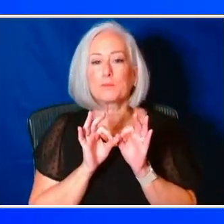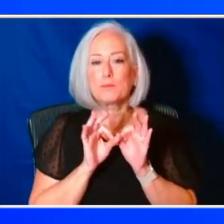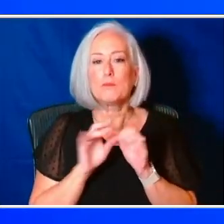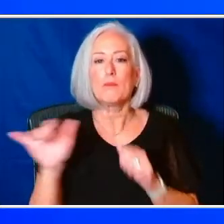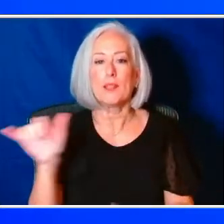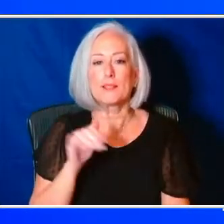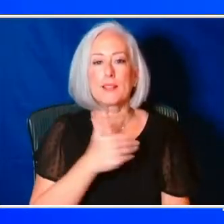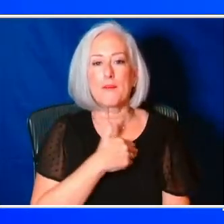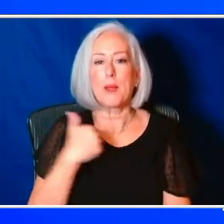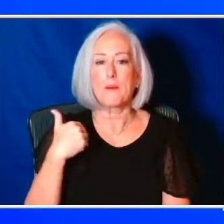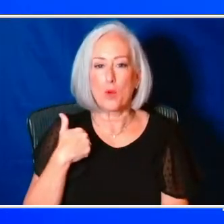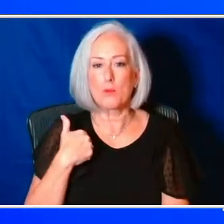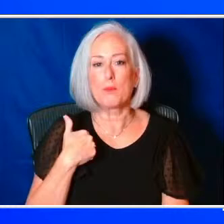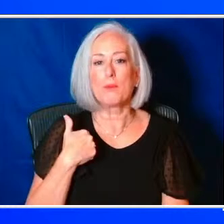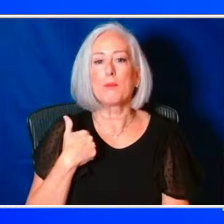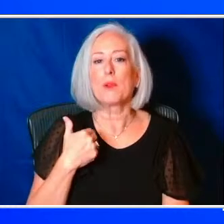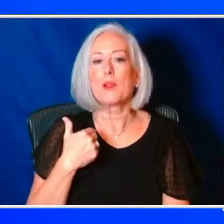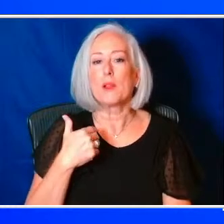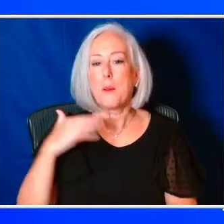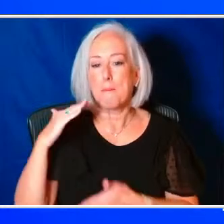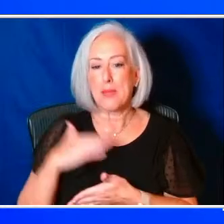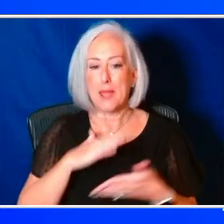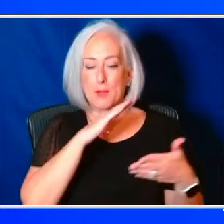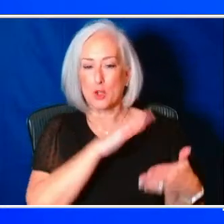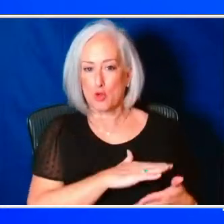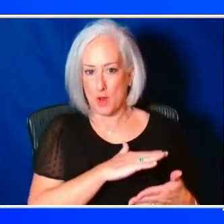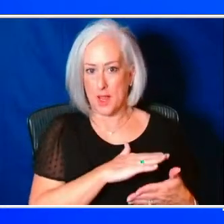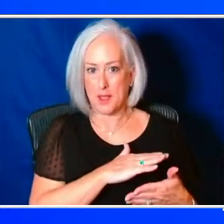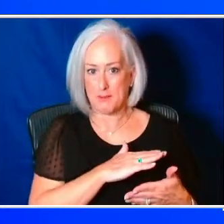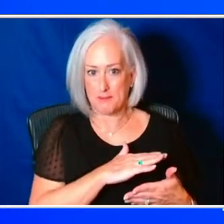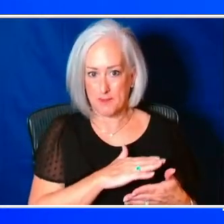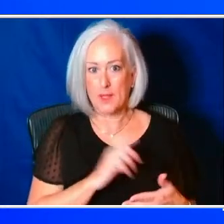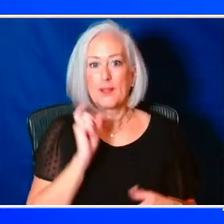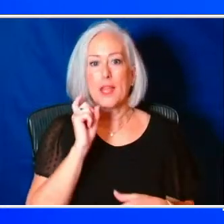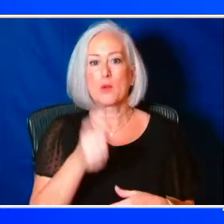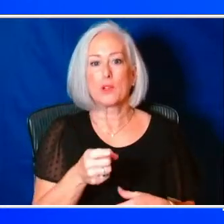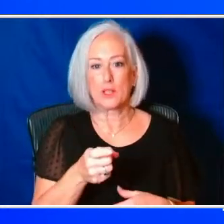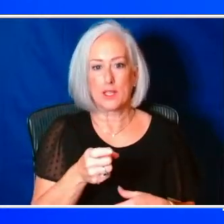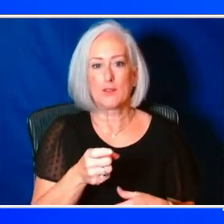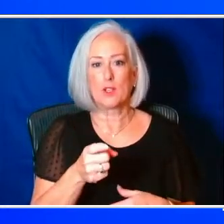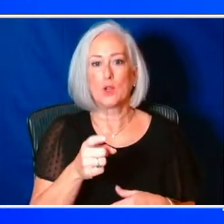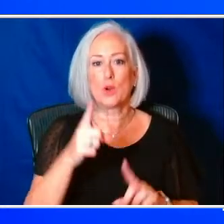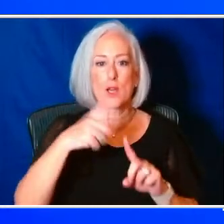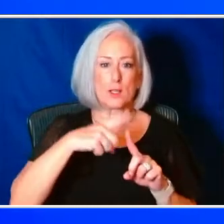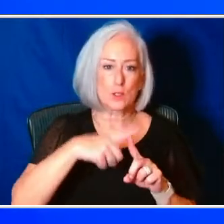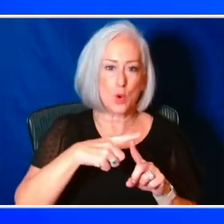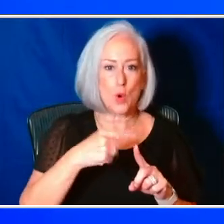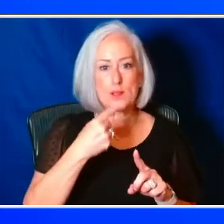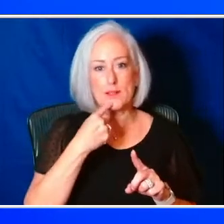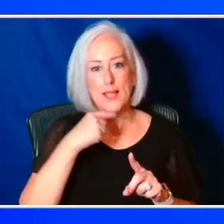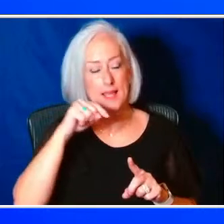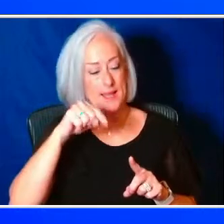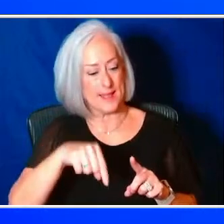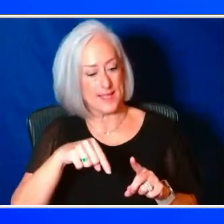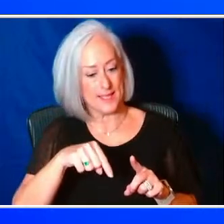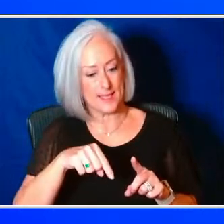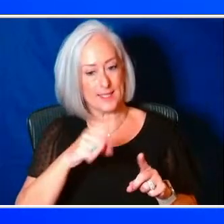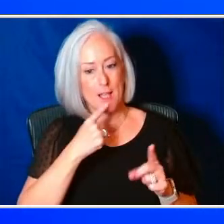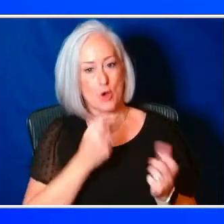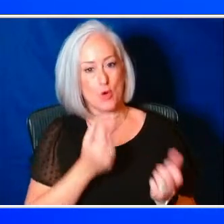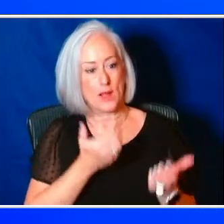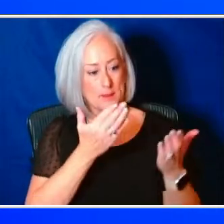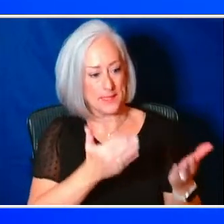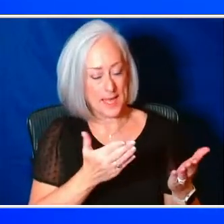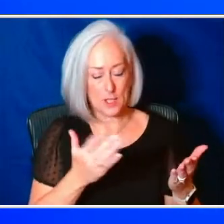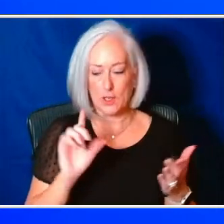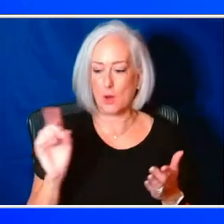mammogram, they get a BI-RAD score, so they'll tell you, hey, we're worried about this, this is our recommendation for that. We also have something called a lung